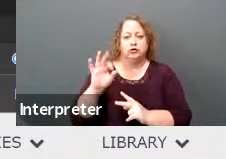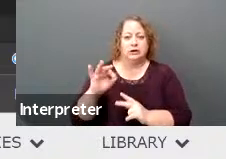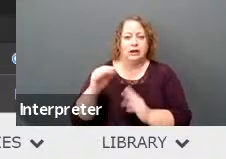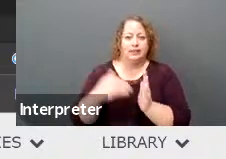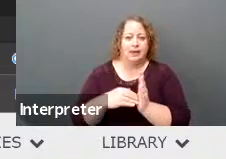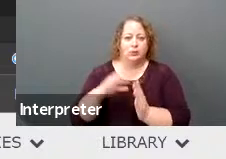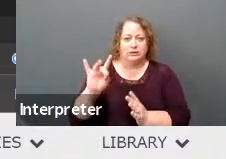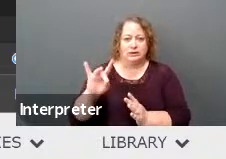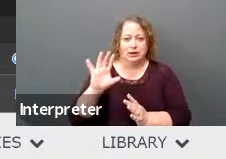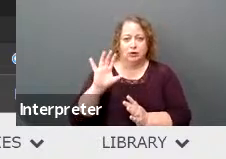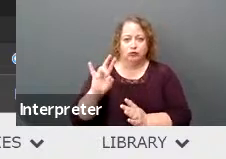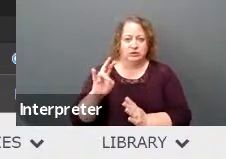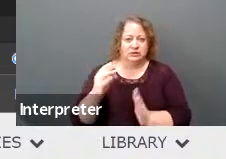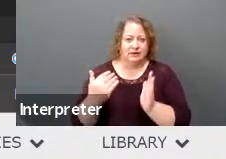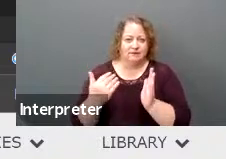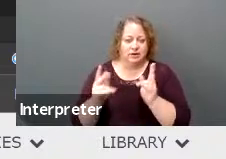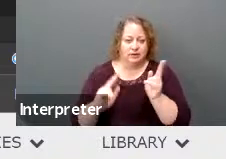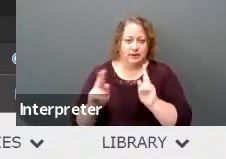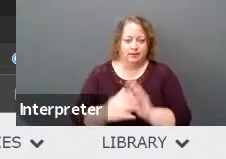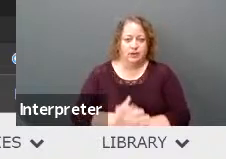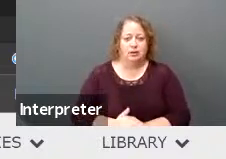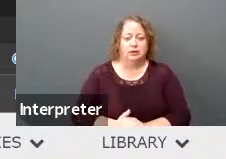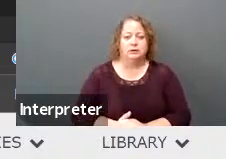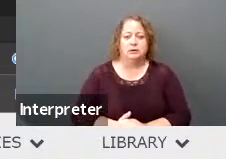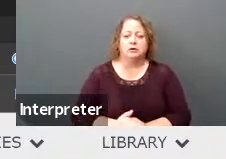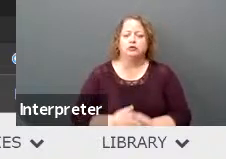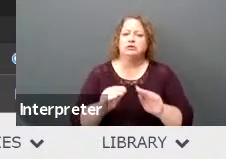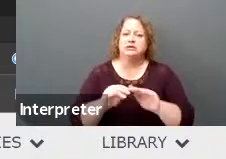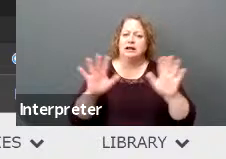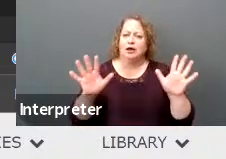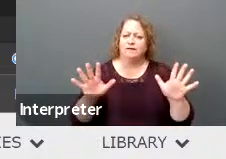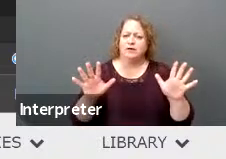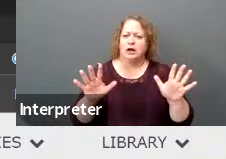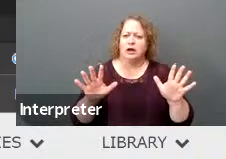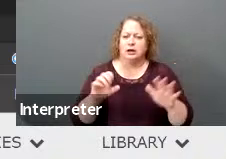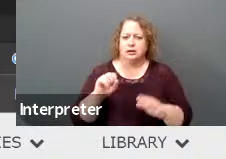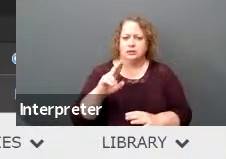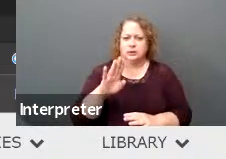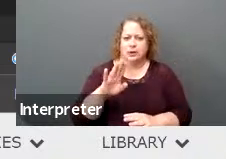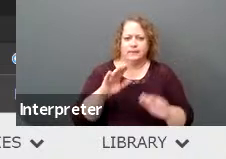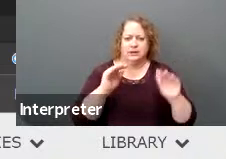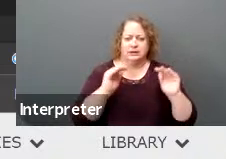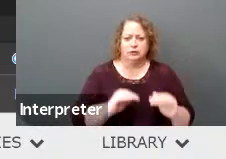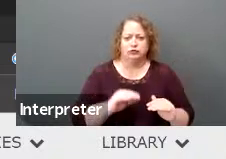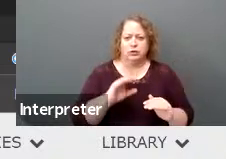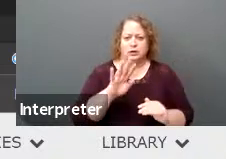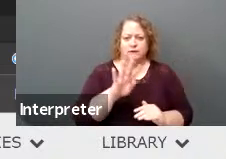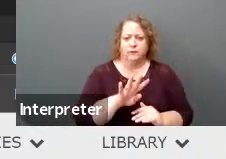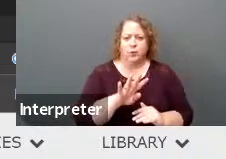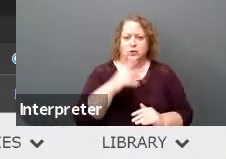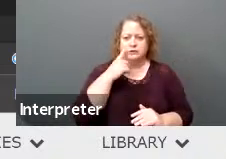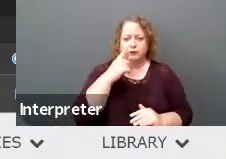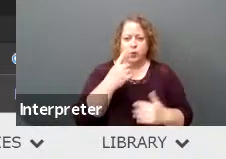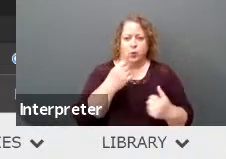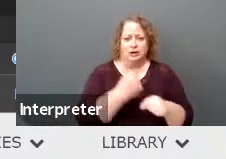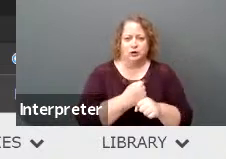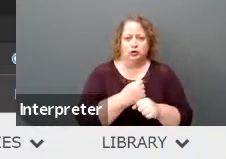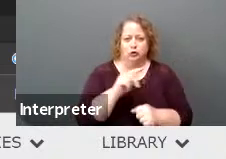609,807 people. And just to clarify, Subdistrict 4, Mr. Scott Moeller, is for a 1-year